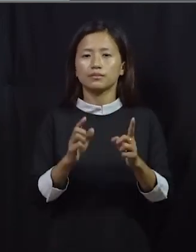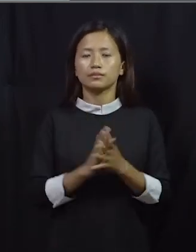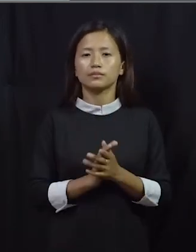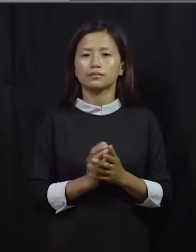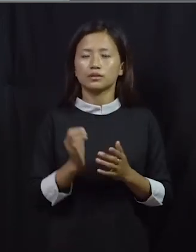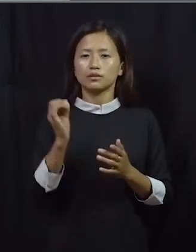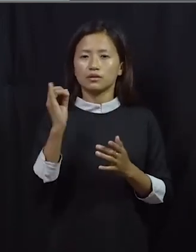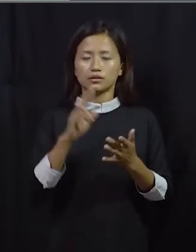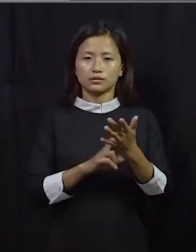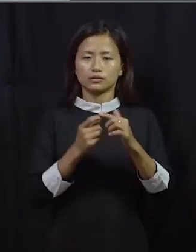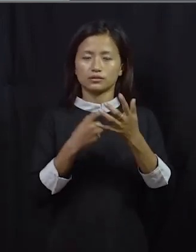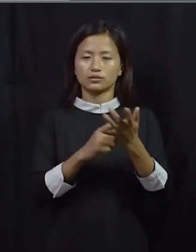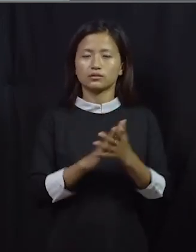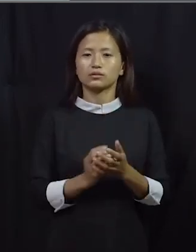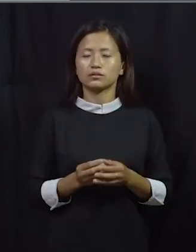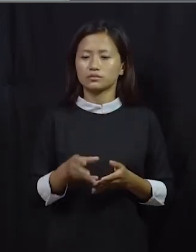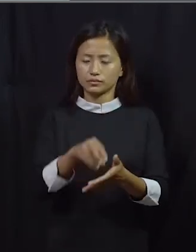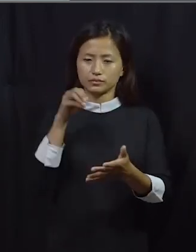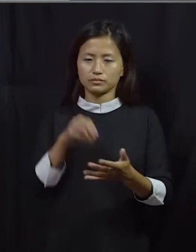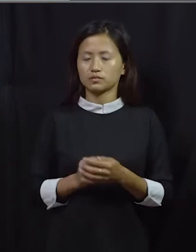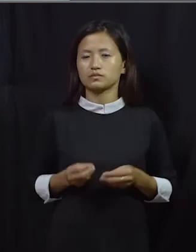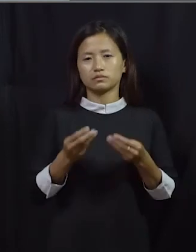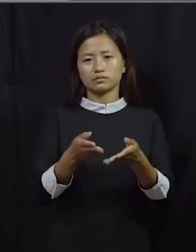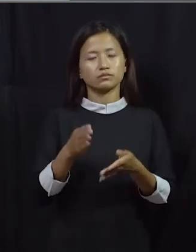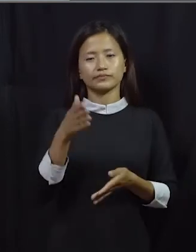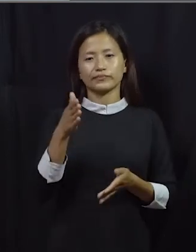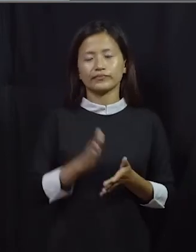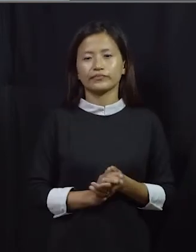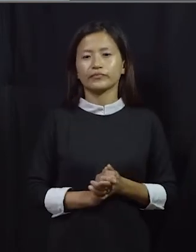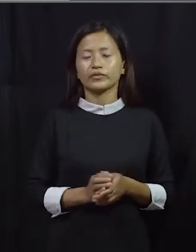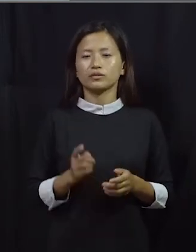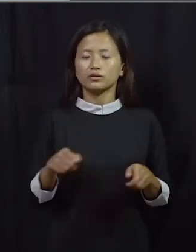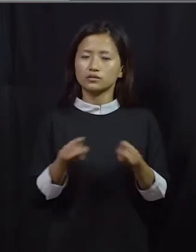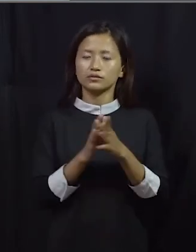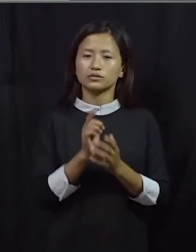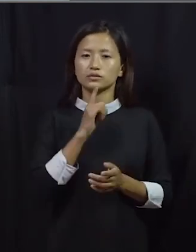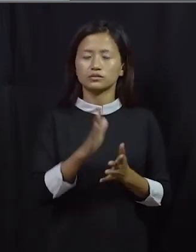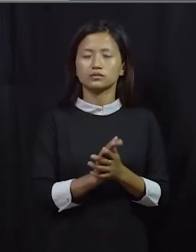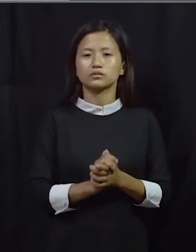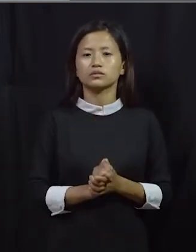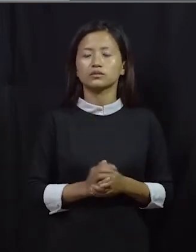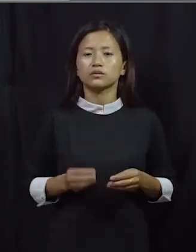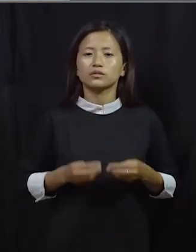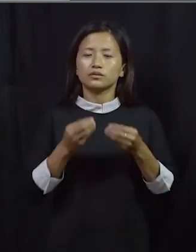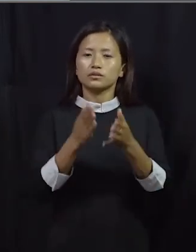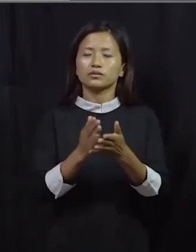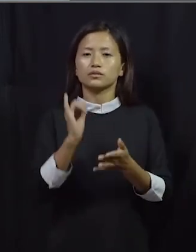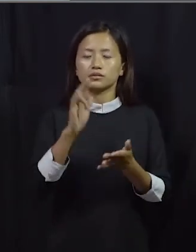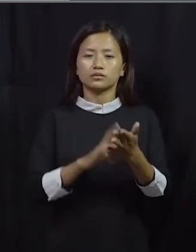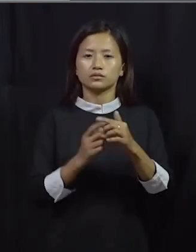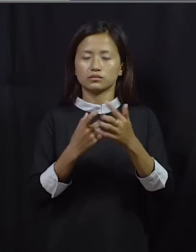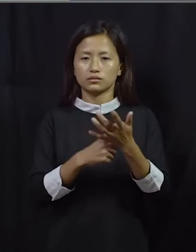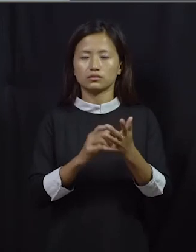the interest on capital withdrawn is not provided. So as I've told you, you are not supposed to provide interest on